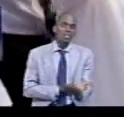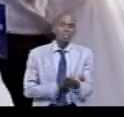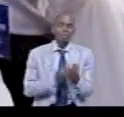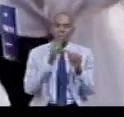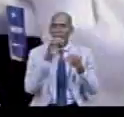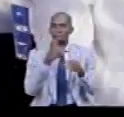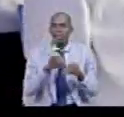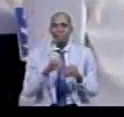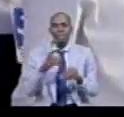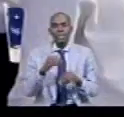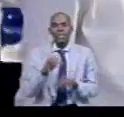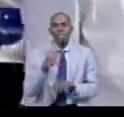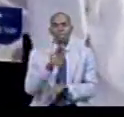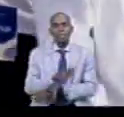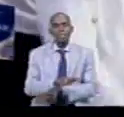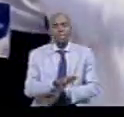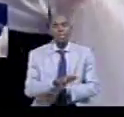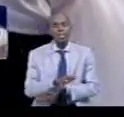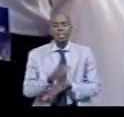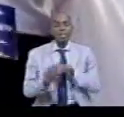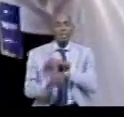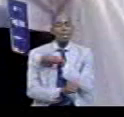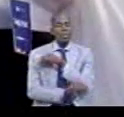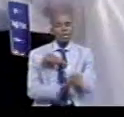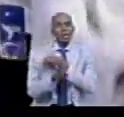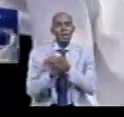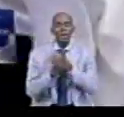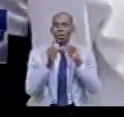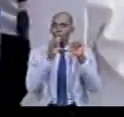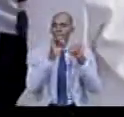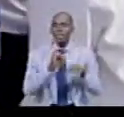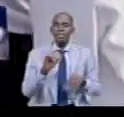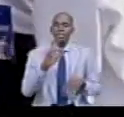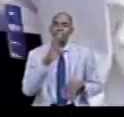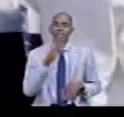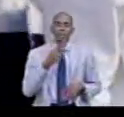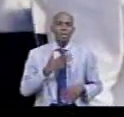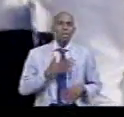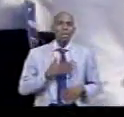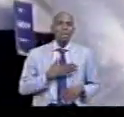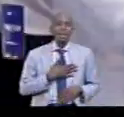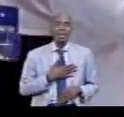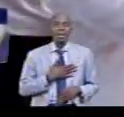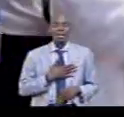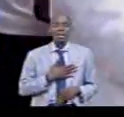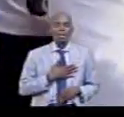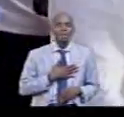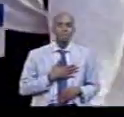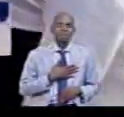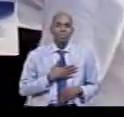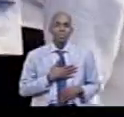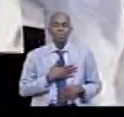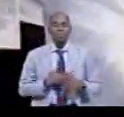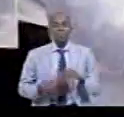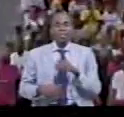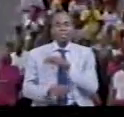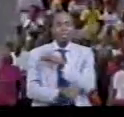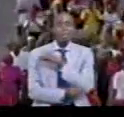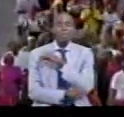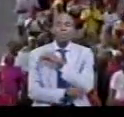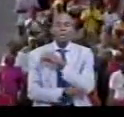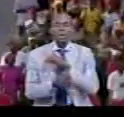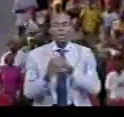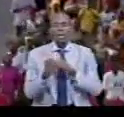am blessed in the evening. Abraham's blessings are mine. Blessings are